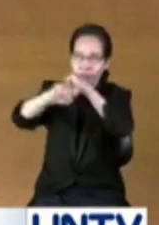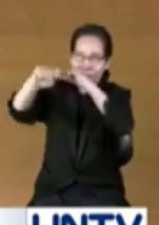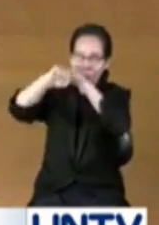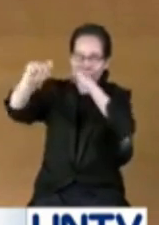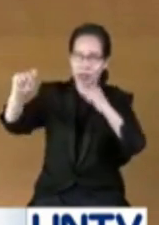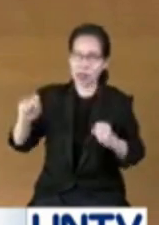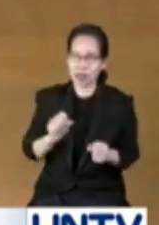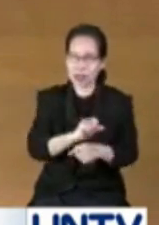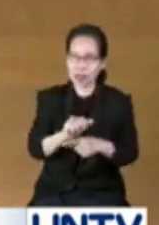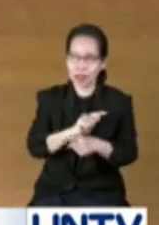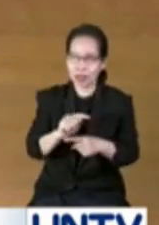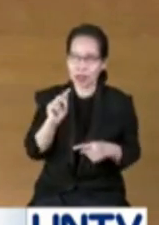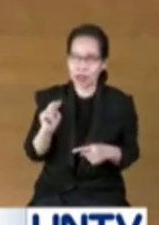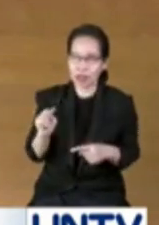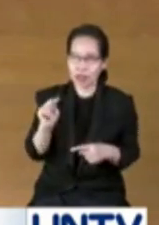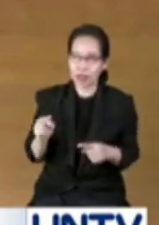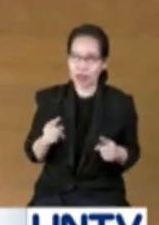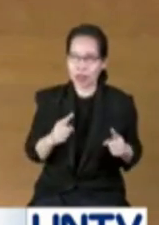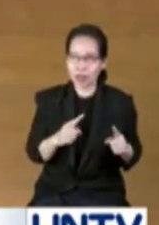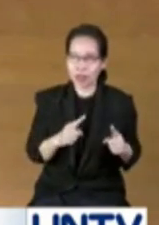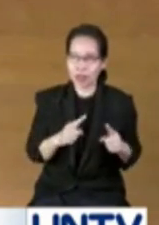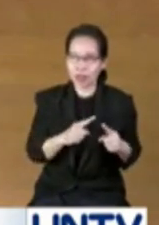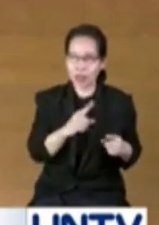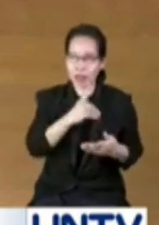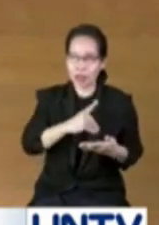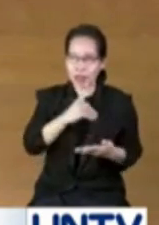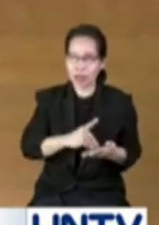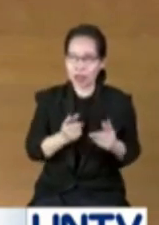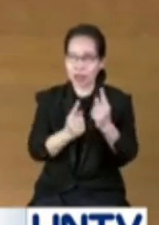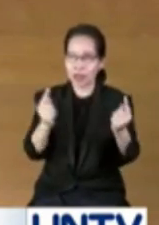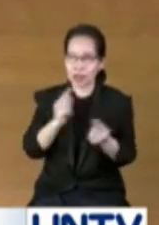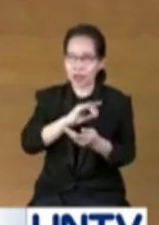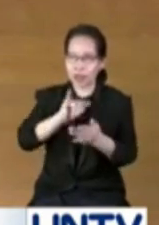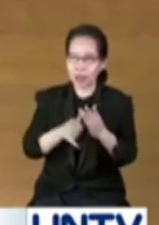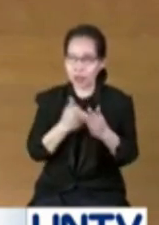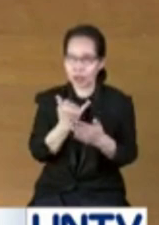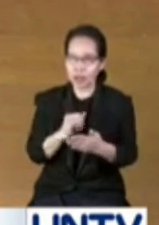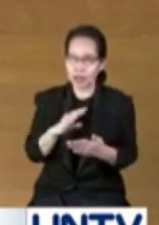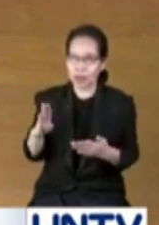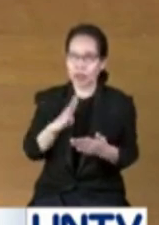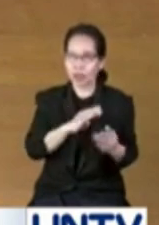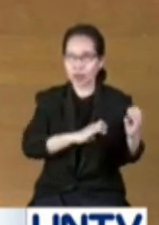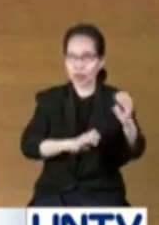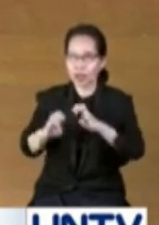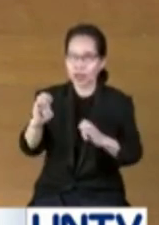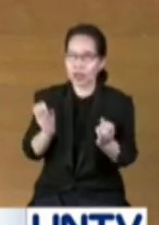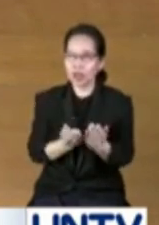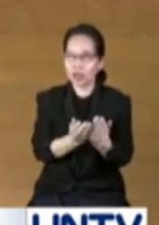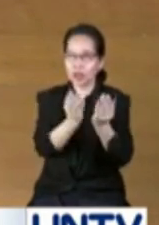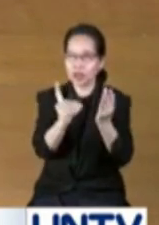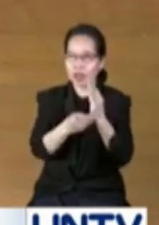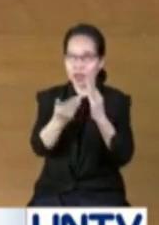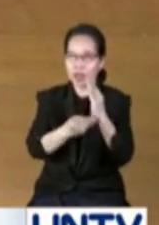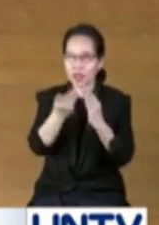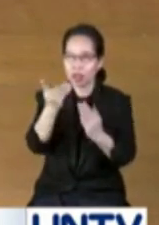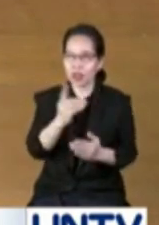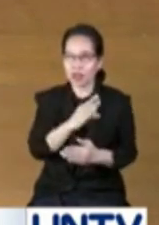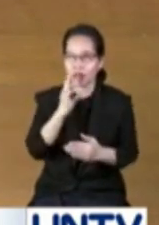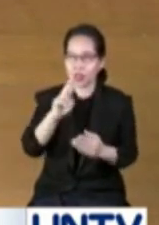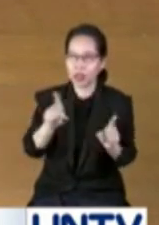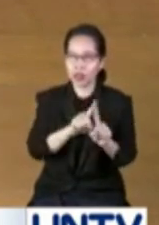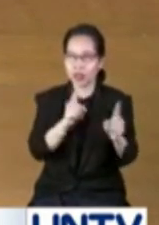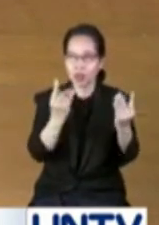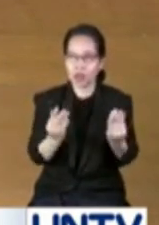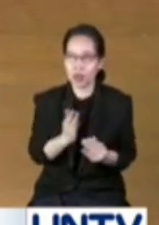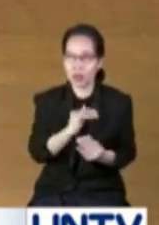necessary to ease the transition of those whose jobs would be affected by the shift to digitalization are also now being included